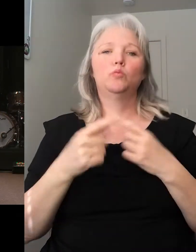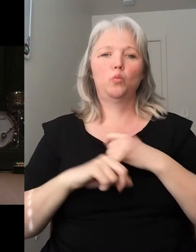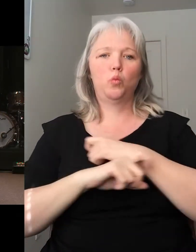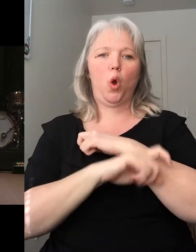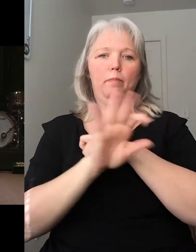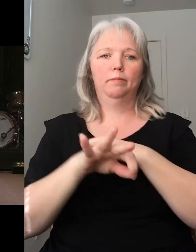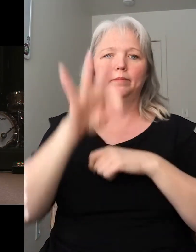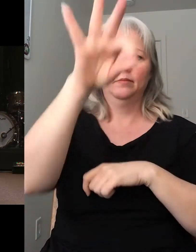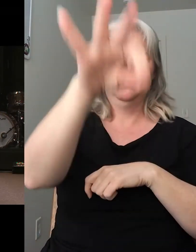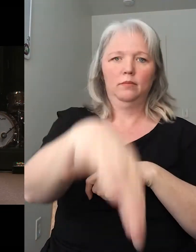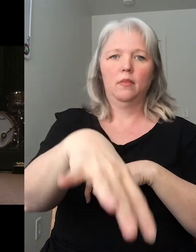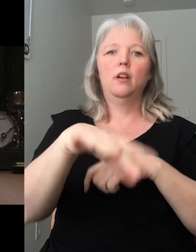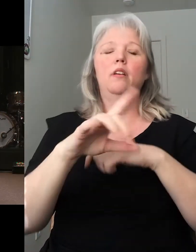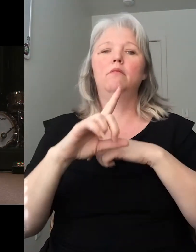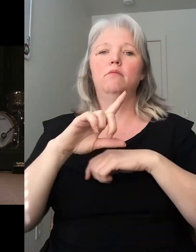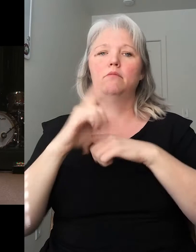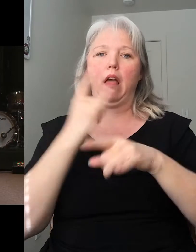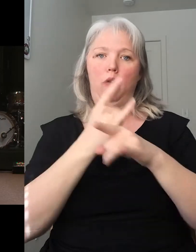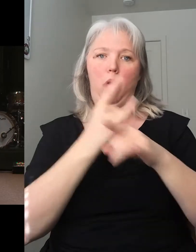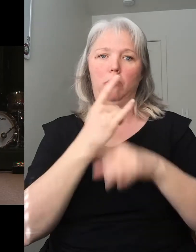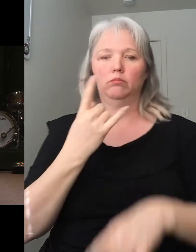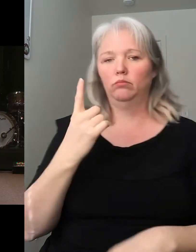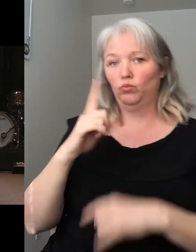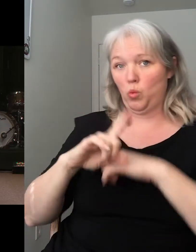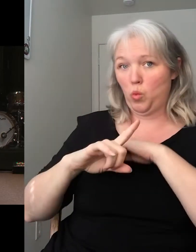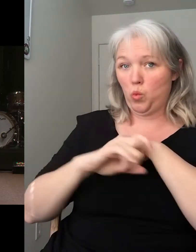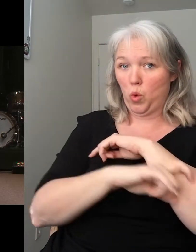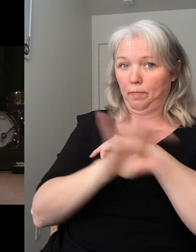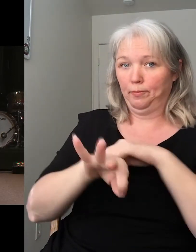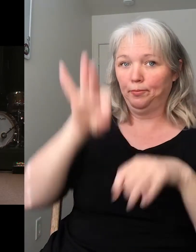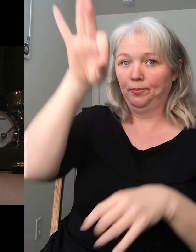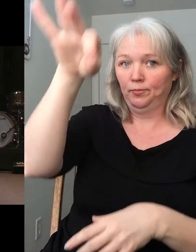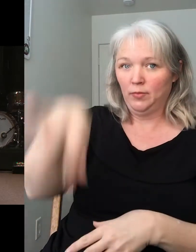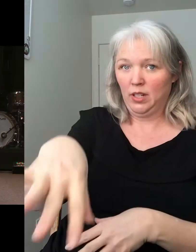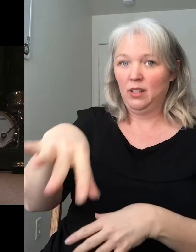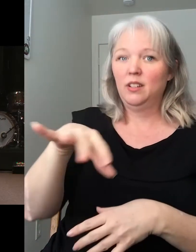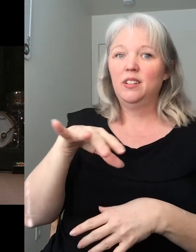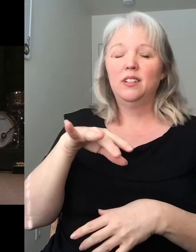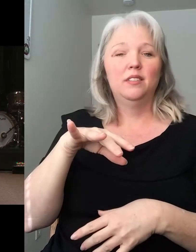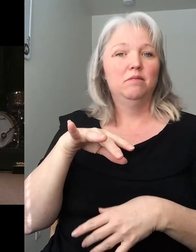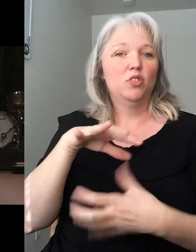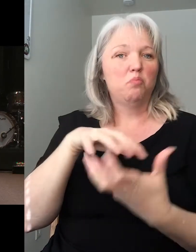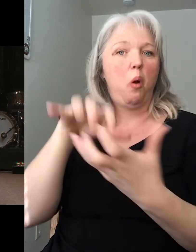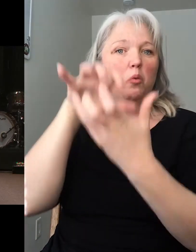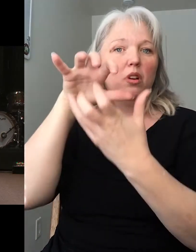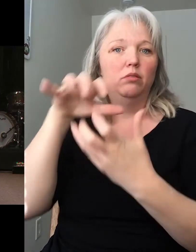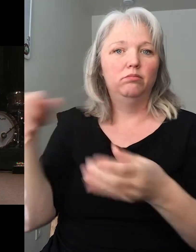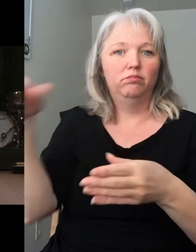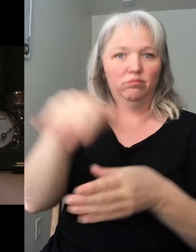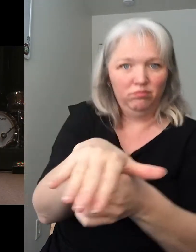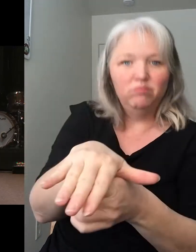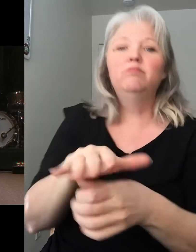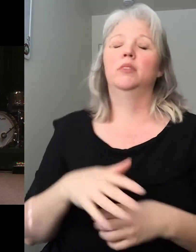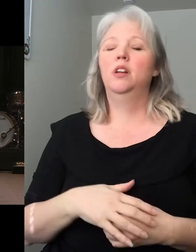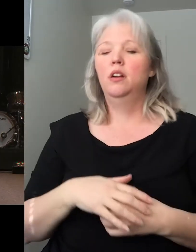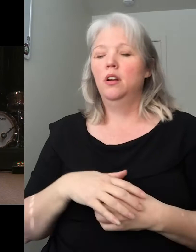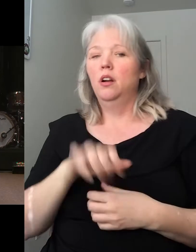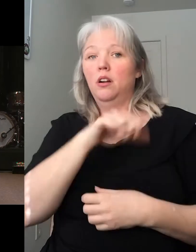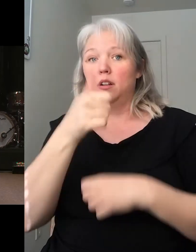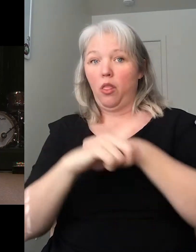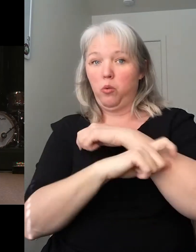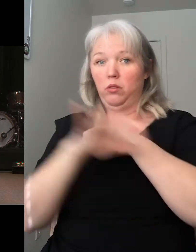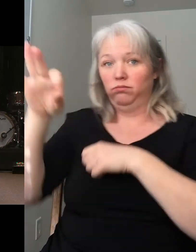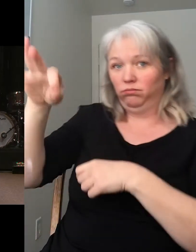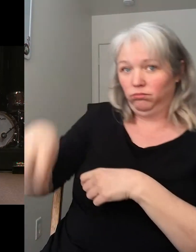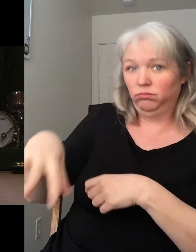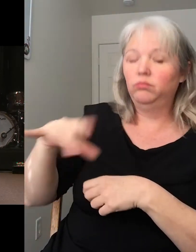worm and dropped it into the alcohol. He took a worm and dropped it into the smoke and recovered. He took another worm and put